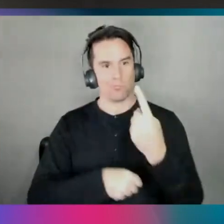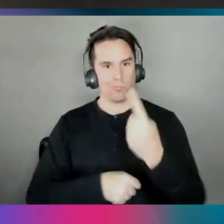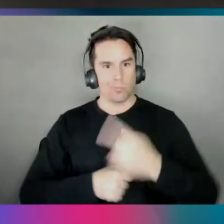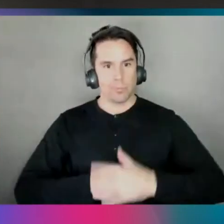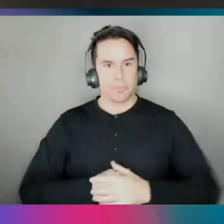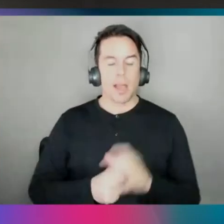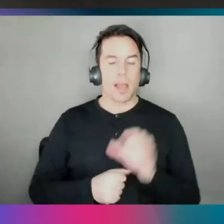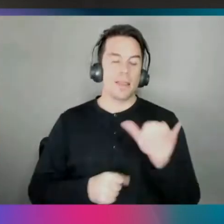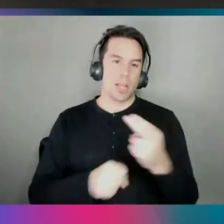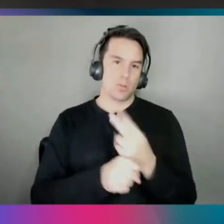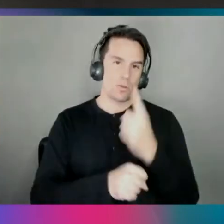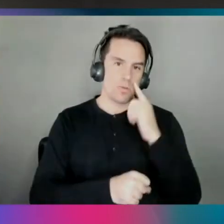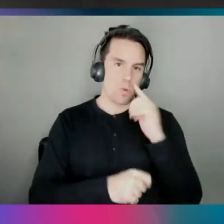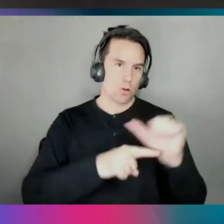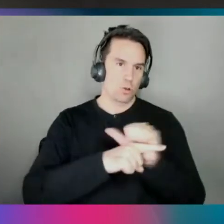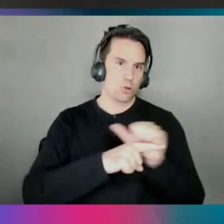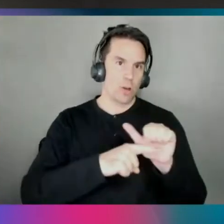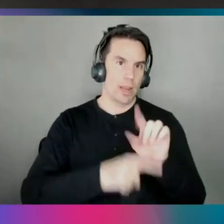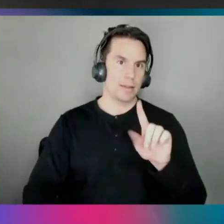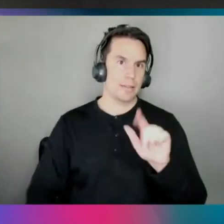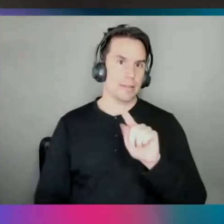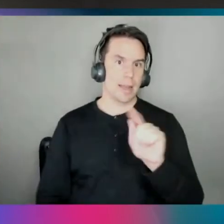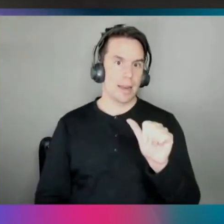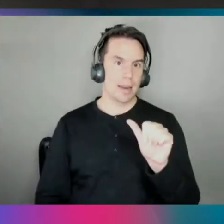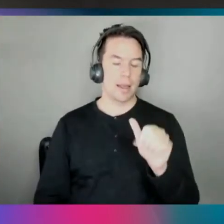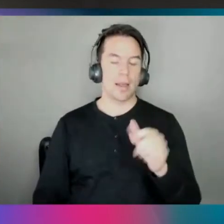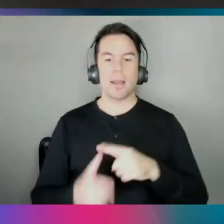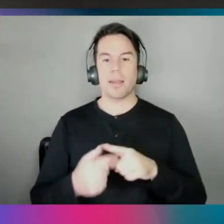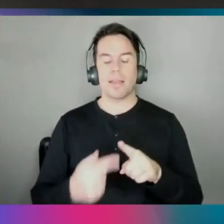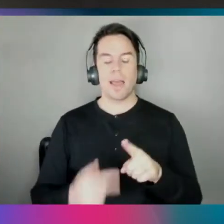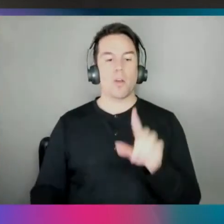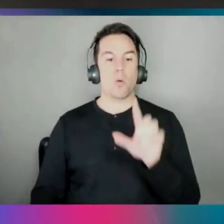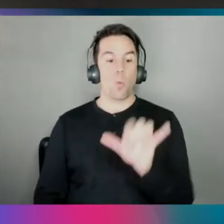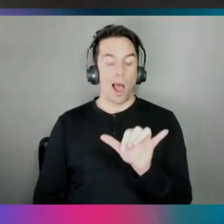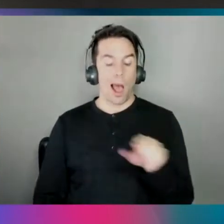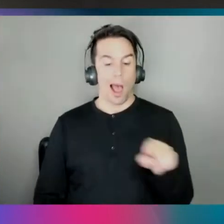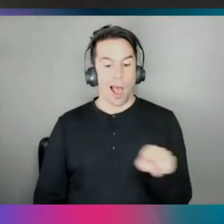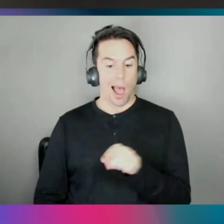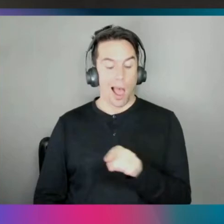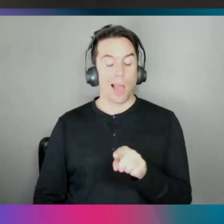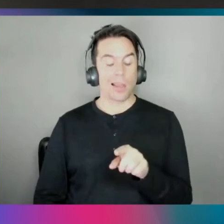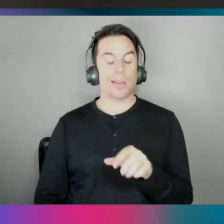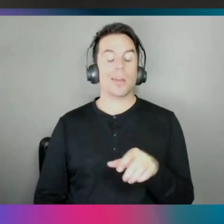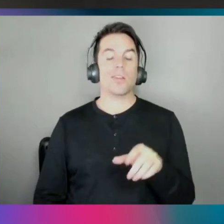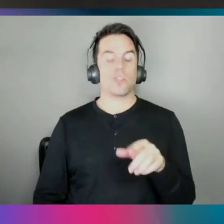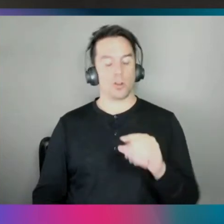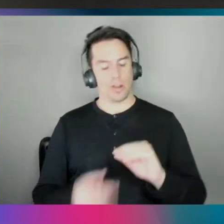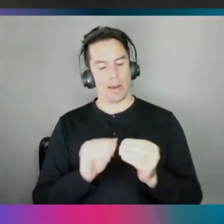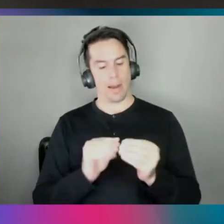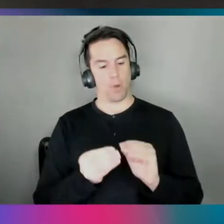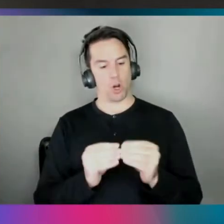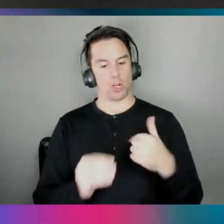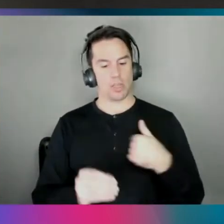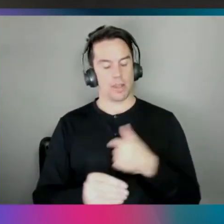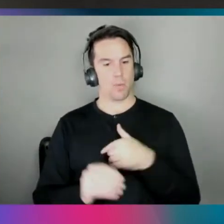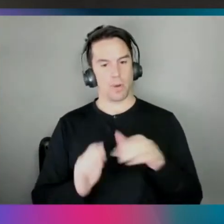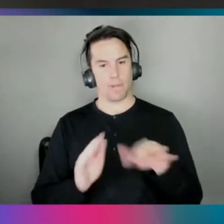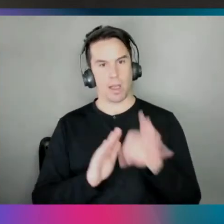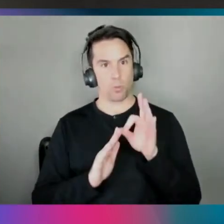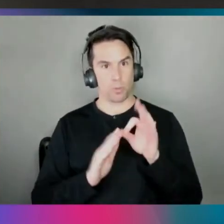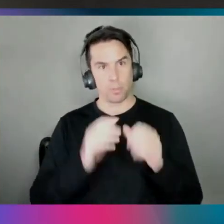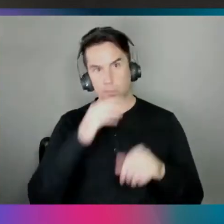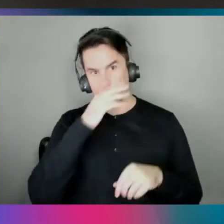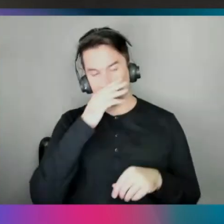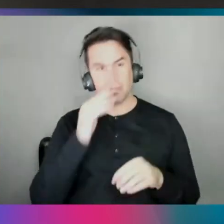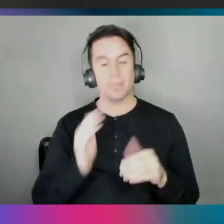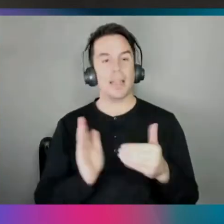there's X will go there, and then Y is all of those quantity values, those that we rolled up, because again, that's the thing we're trying to